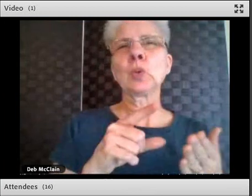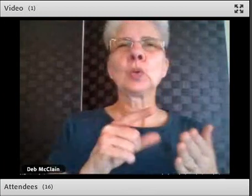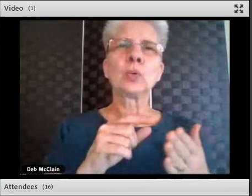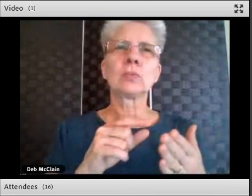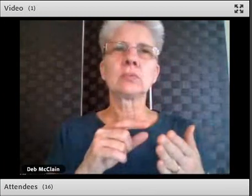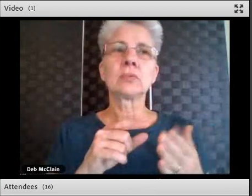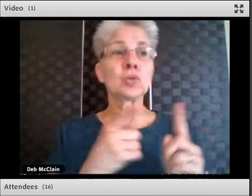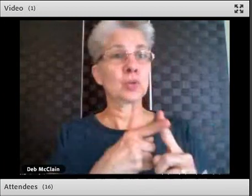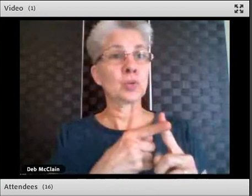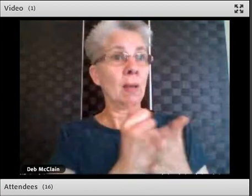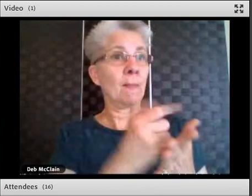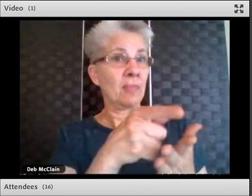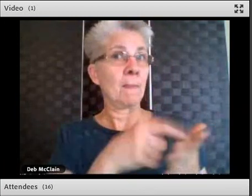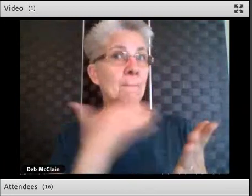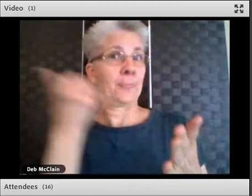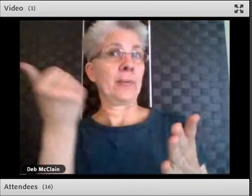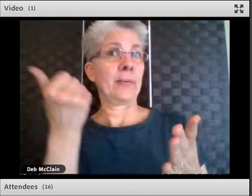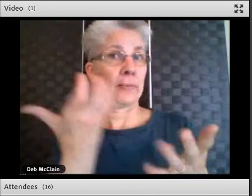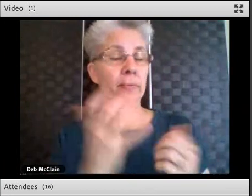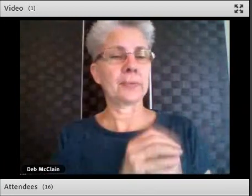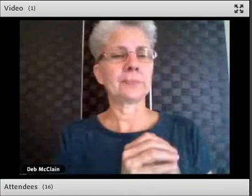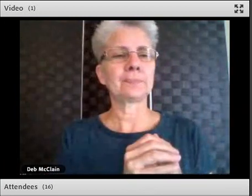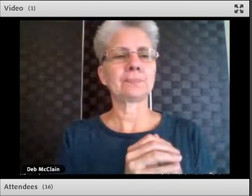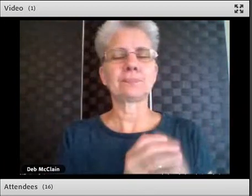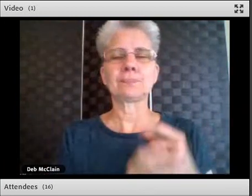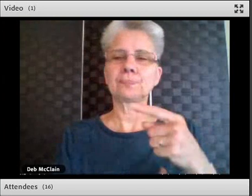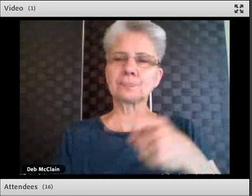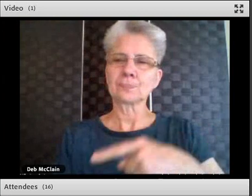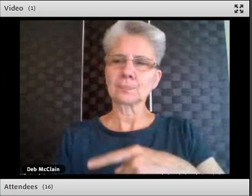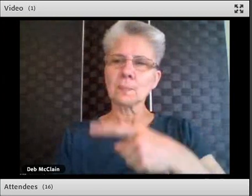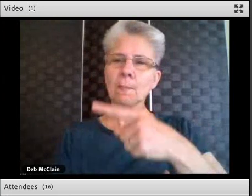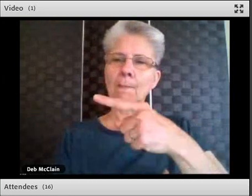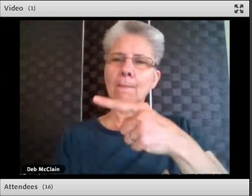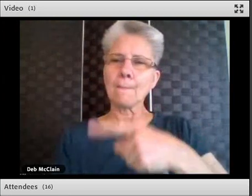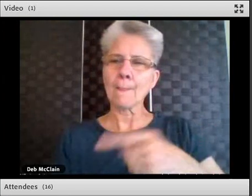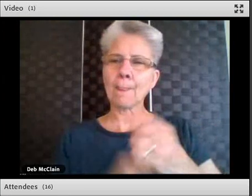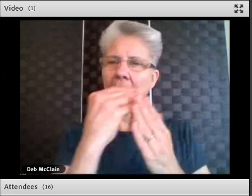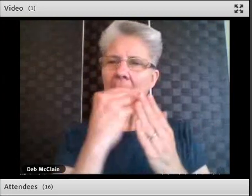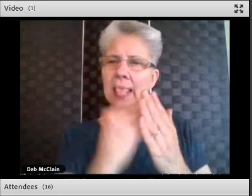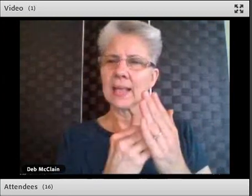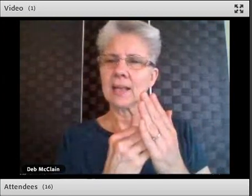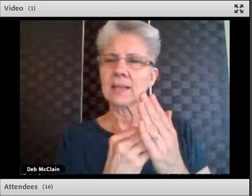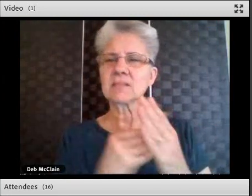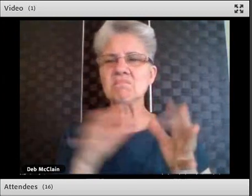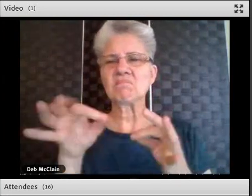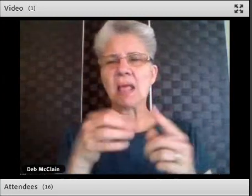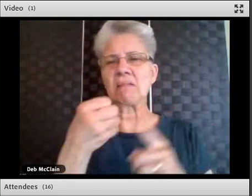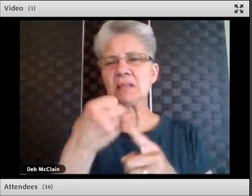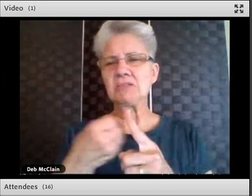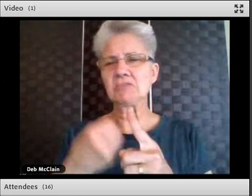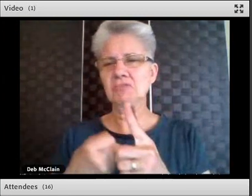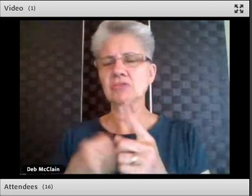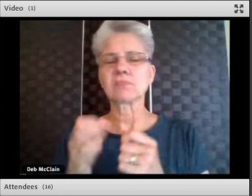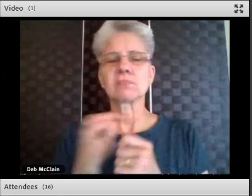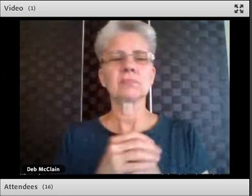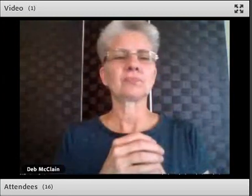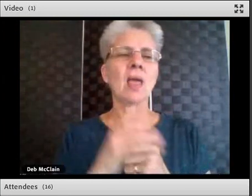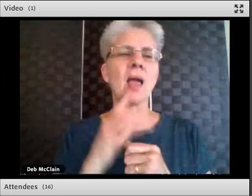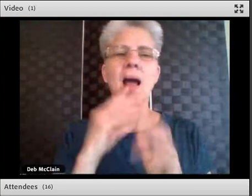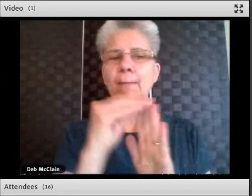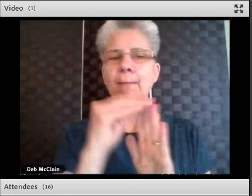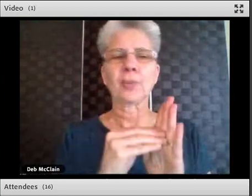helping them more thoroughly. So you can see this list here, and we're just going to take them one by one. And I didn't put